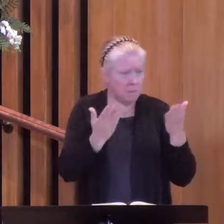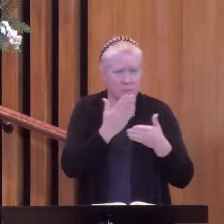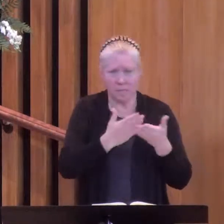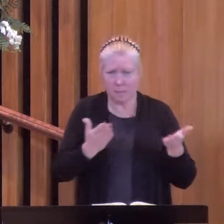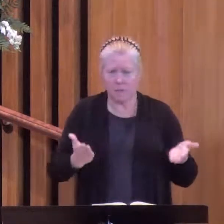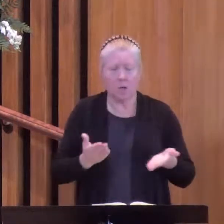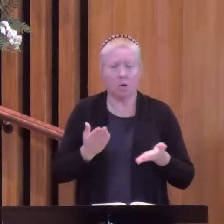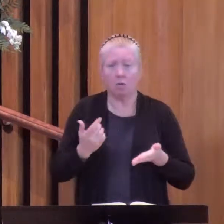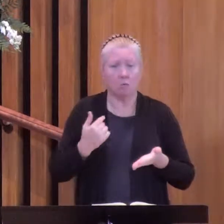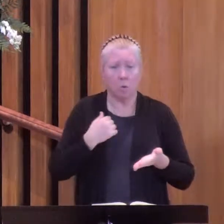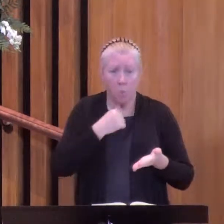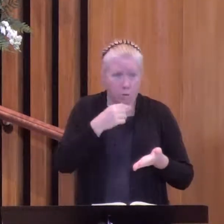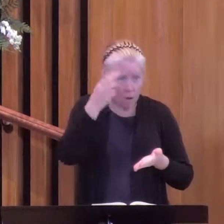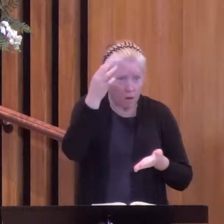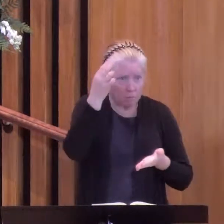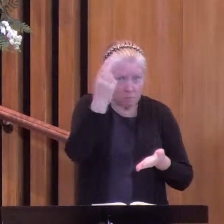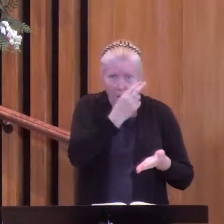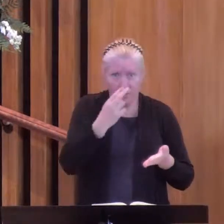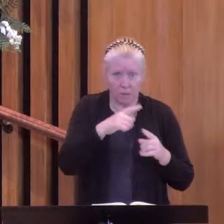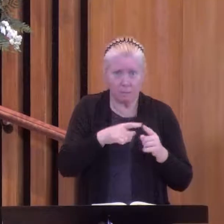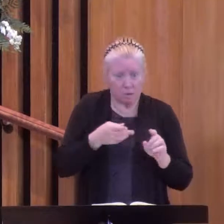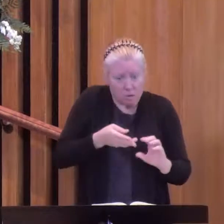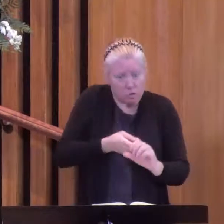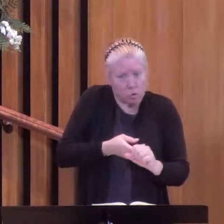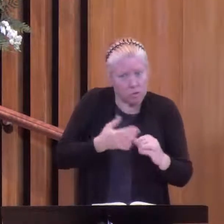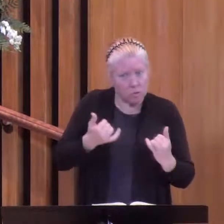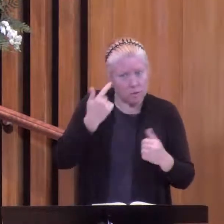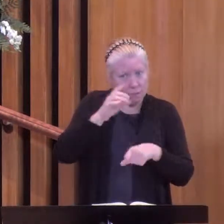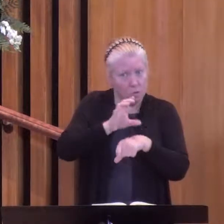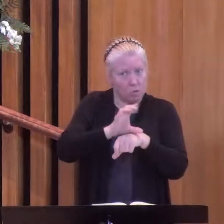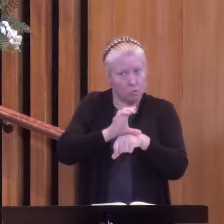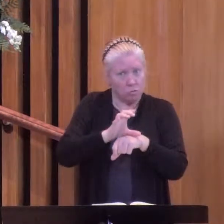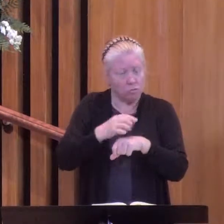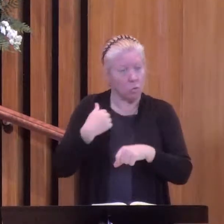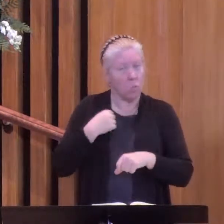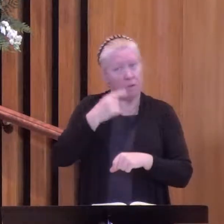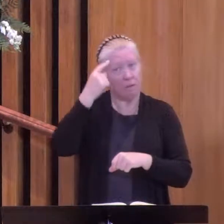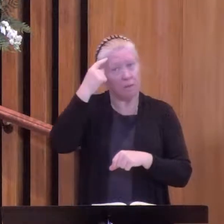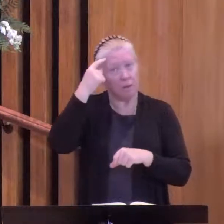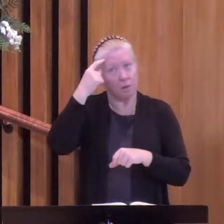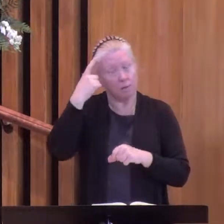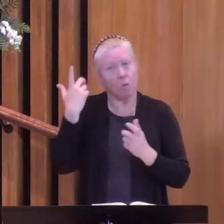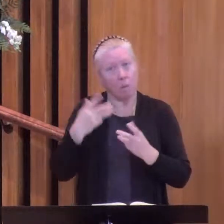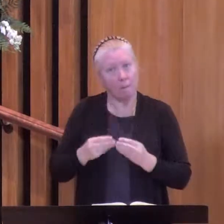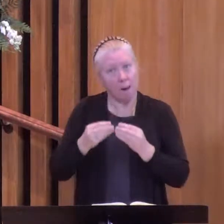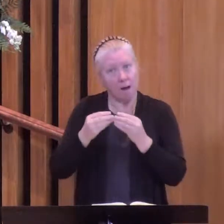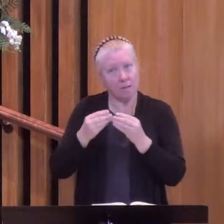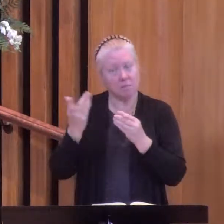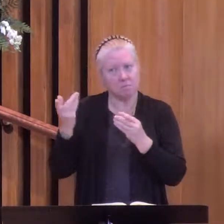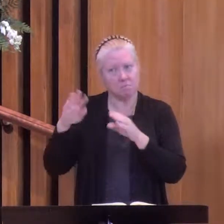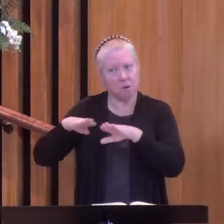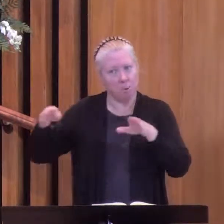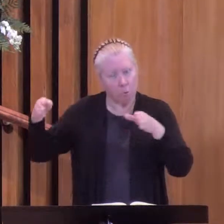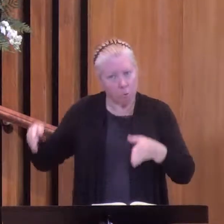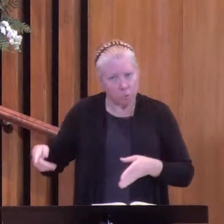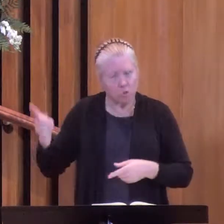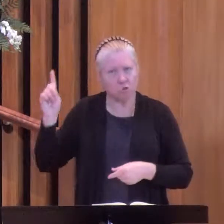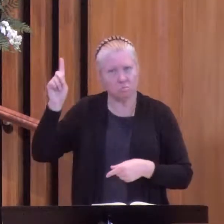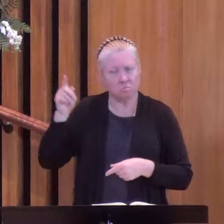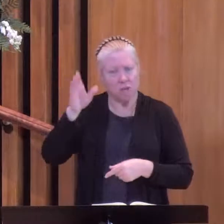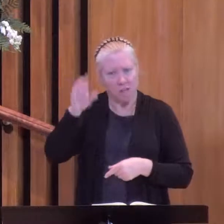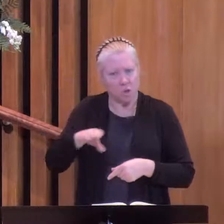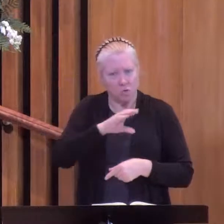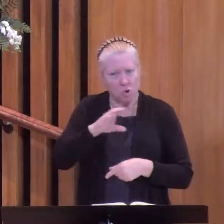but join us, we associate coming to Mass with the altar and the cross. Those